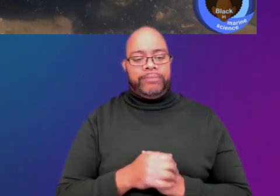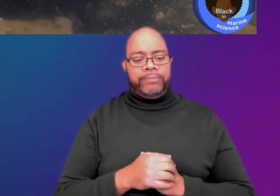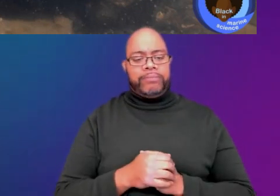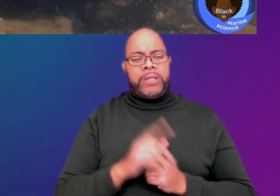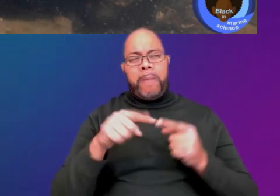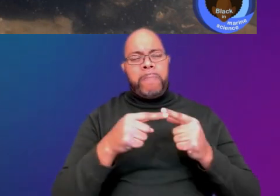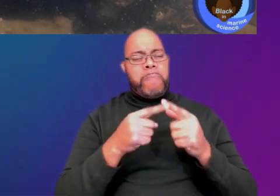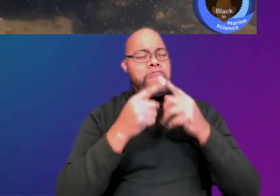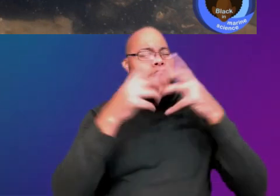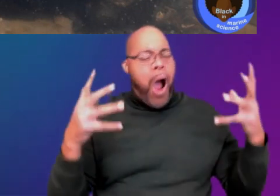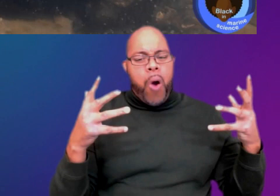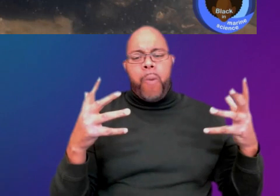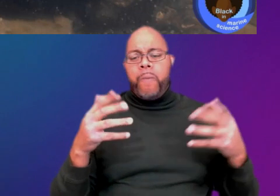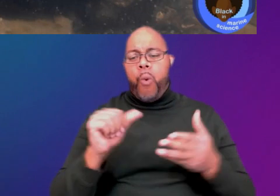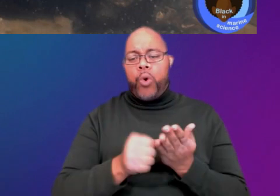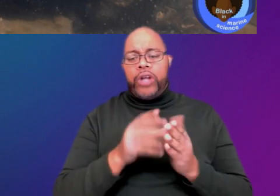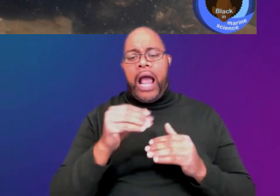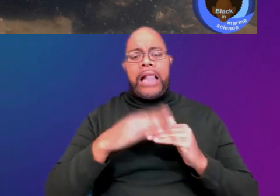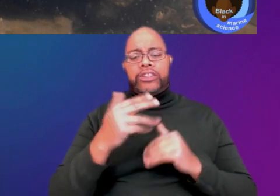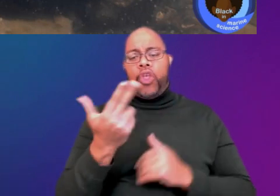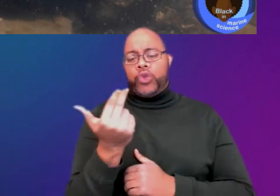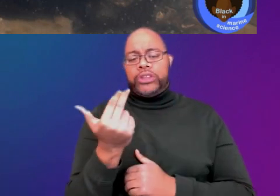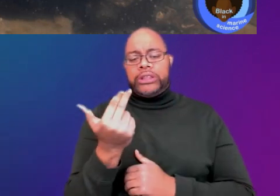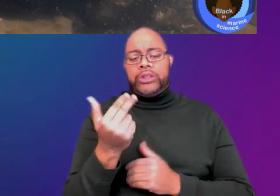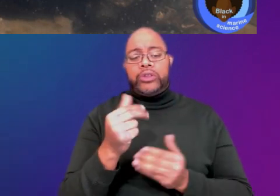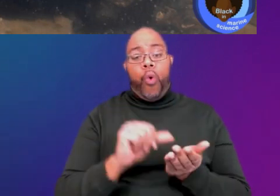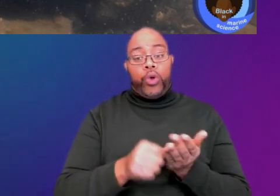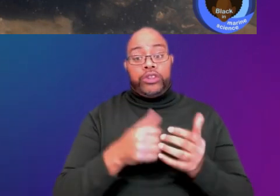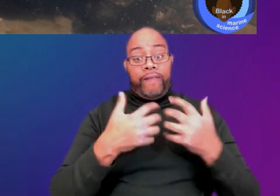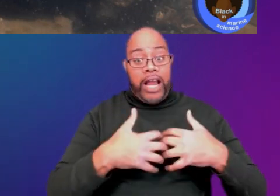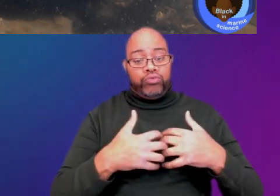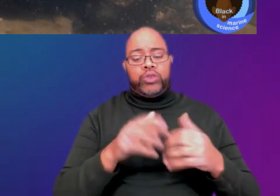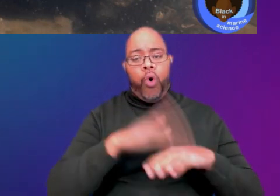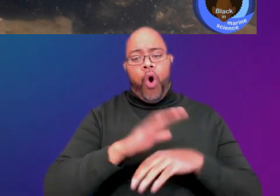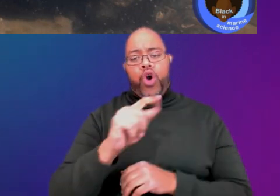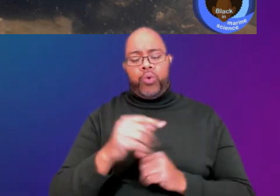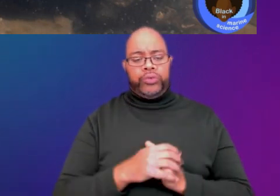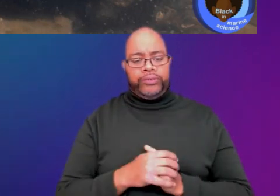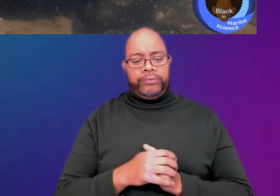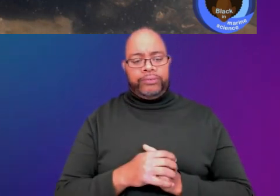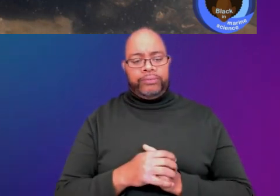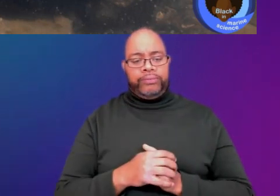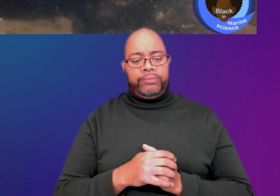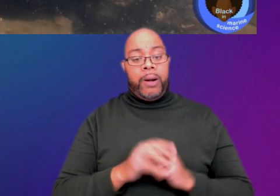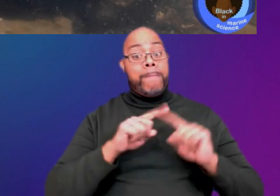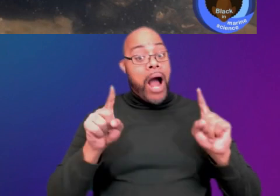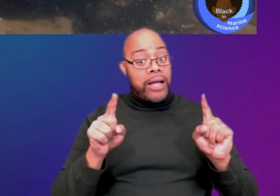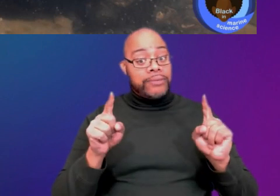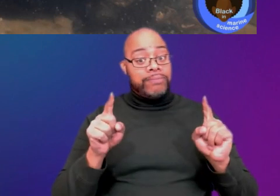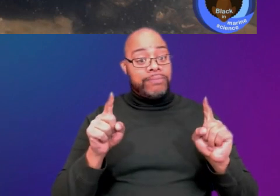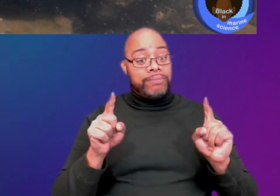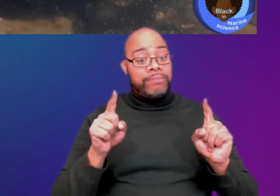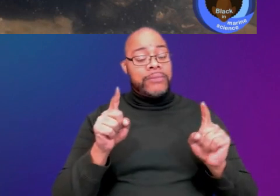were abundant oysters and at least 13 oyster canneries along the coast. However,